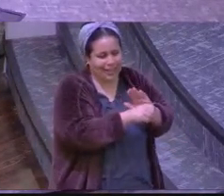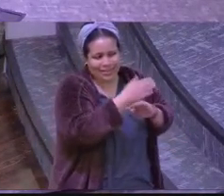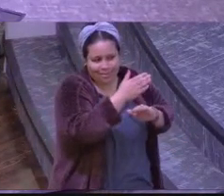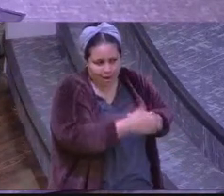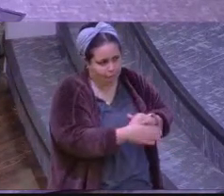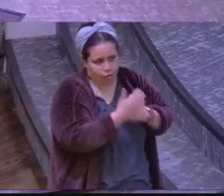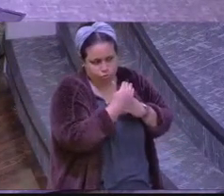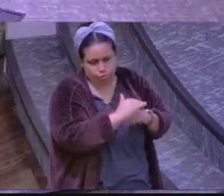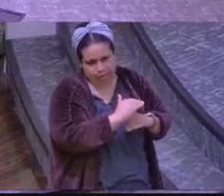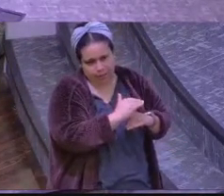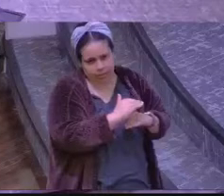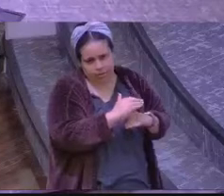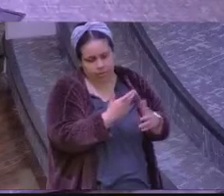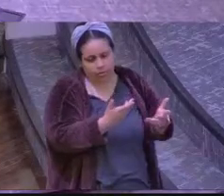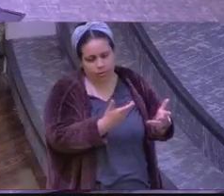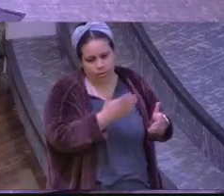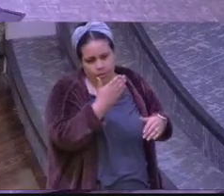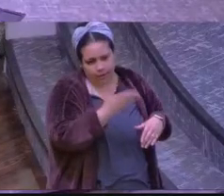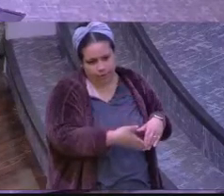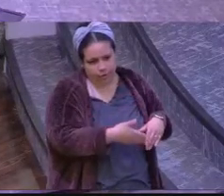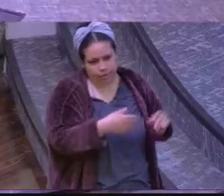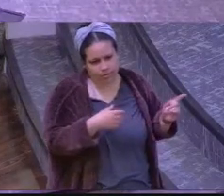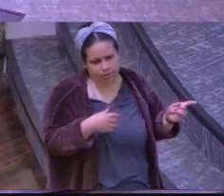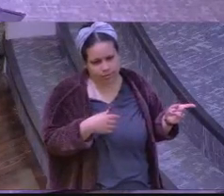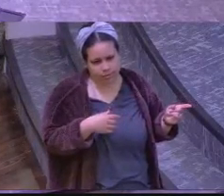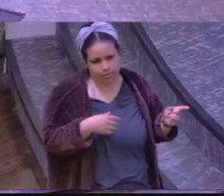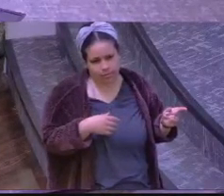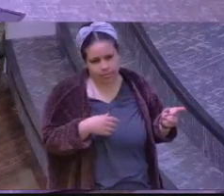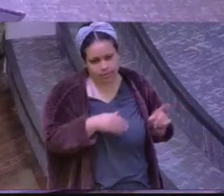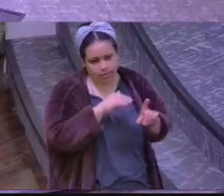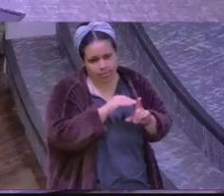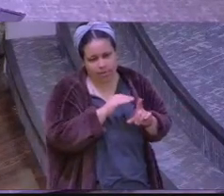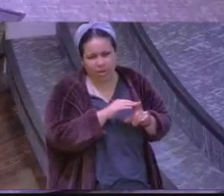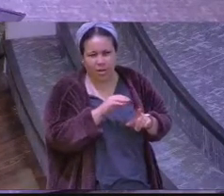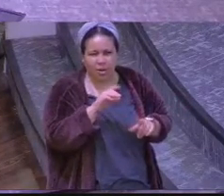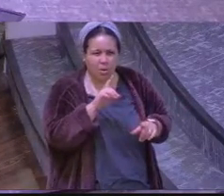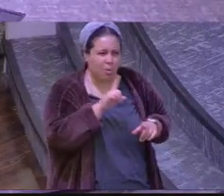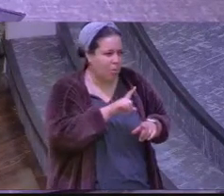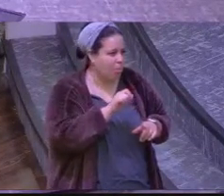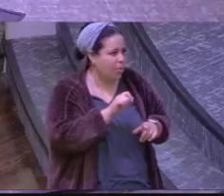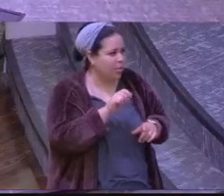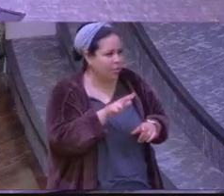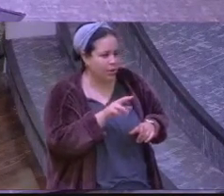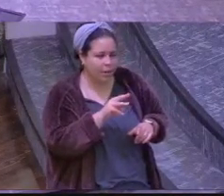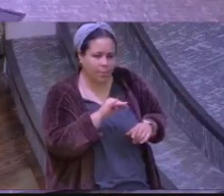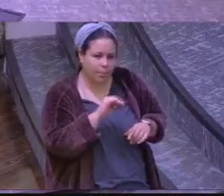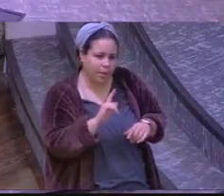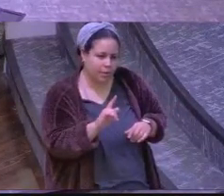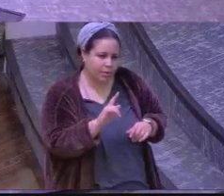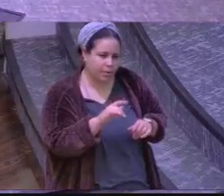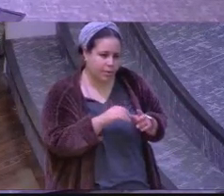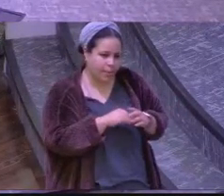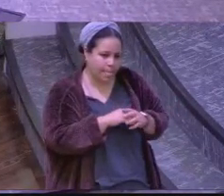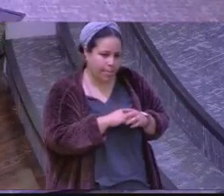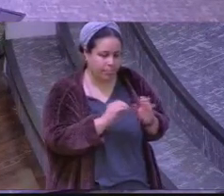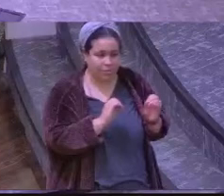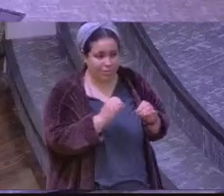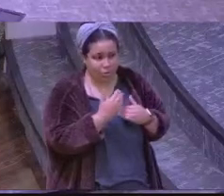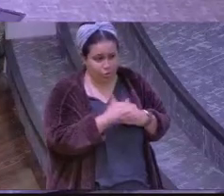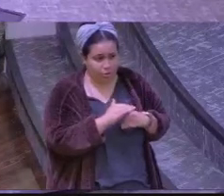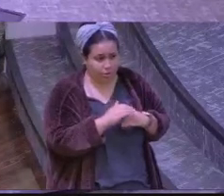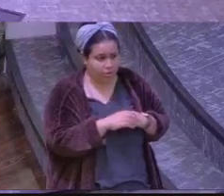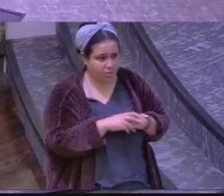transportation. We just, unfortunately, like I mentioned, we received about $1.3 million. But there are no restrictions on that at